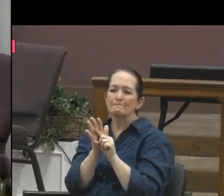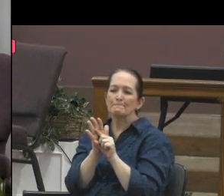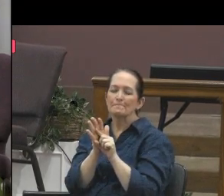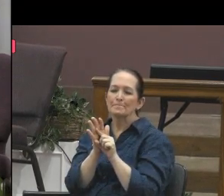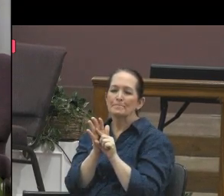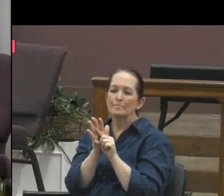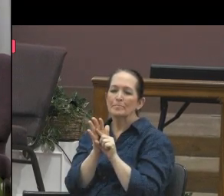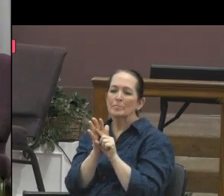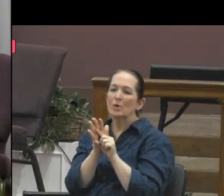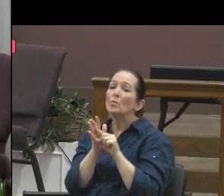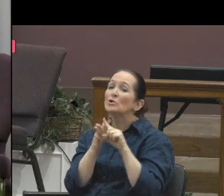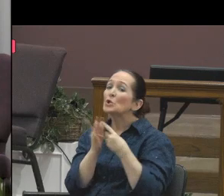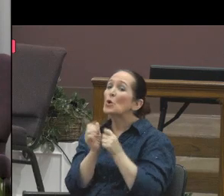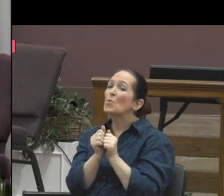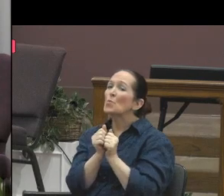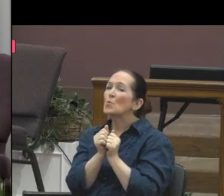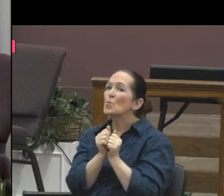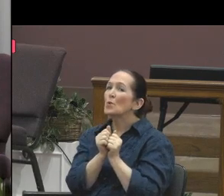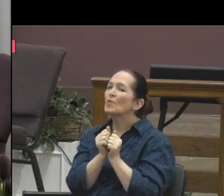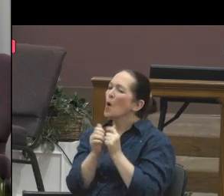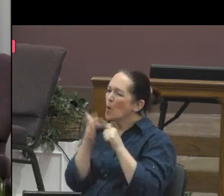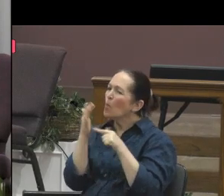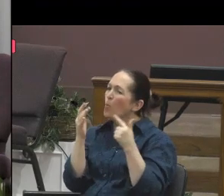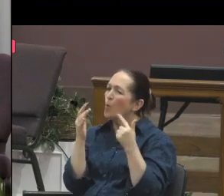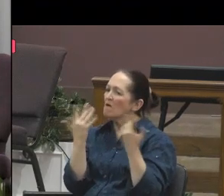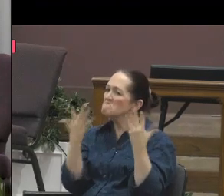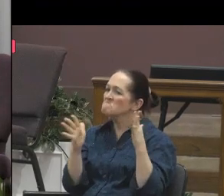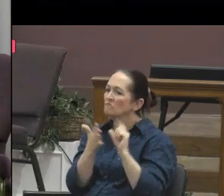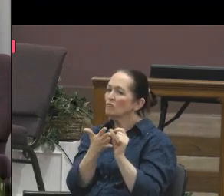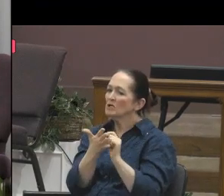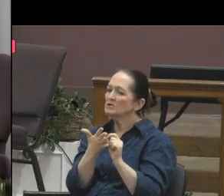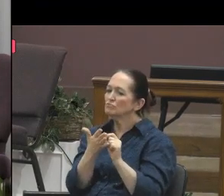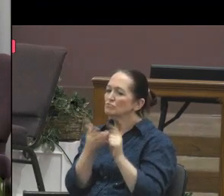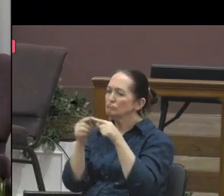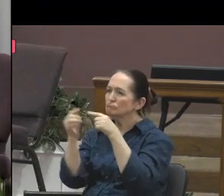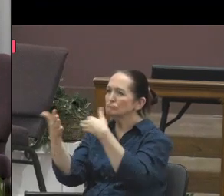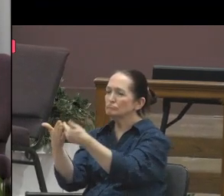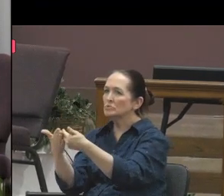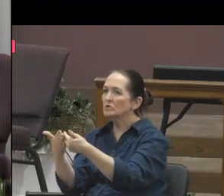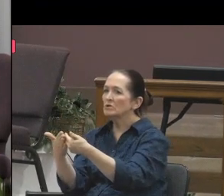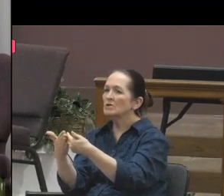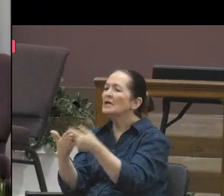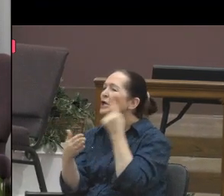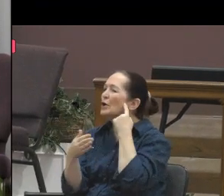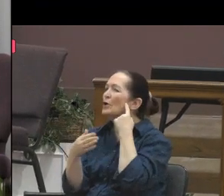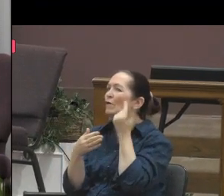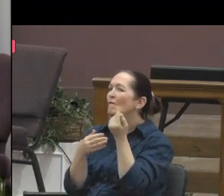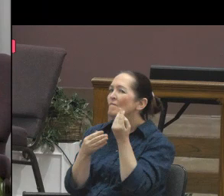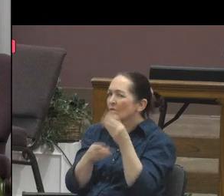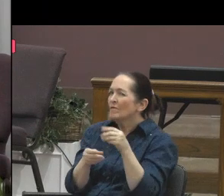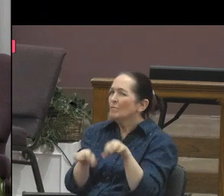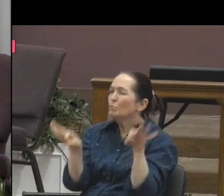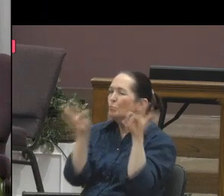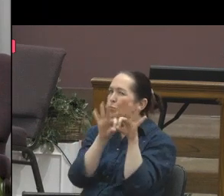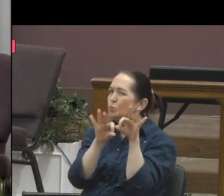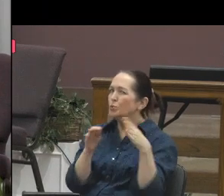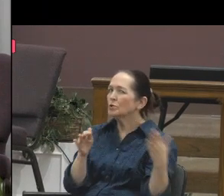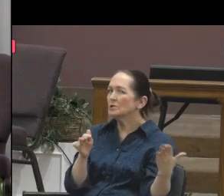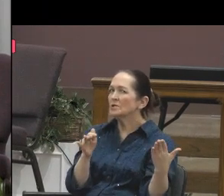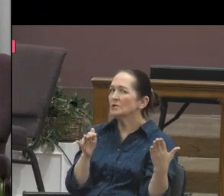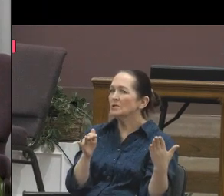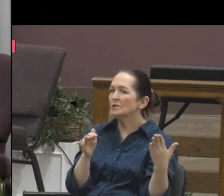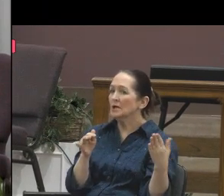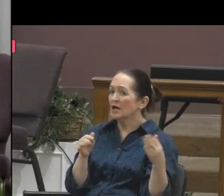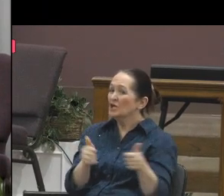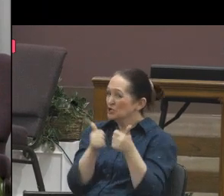And I want to start with what he's written to this point. I want you to hear a couple of key things. But the